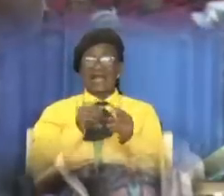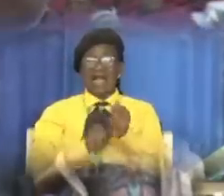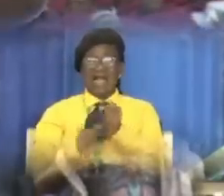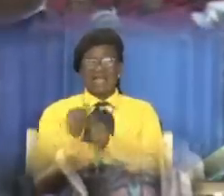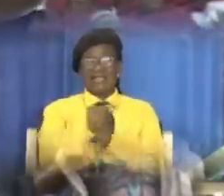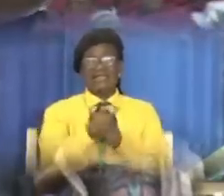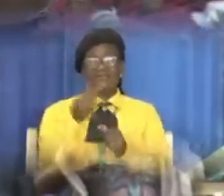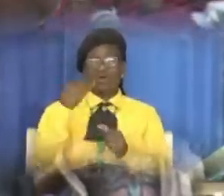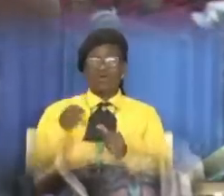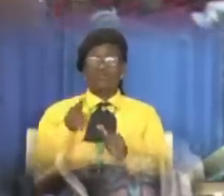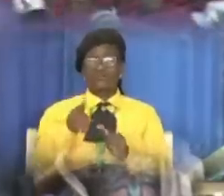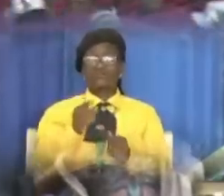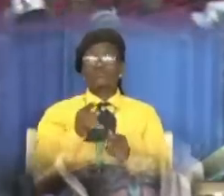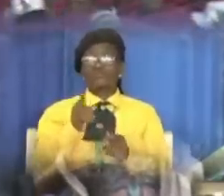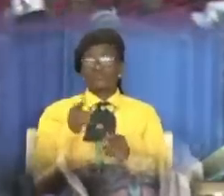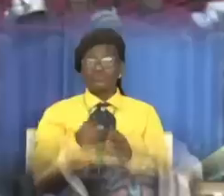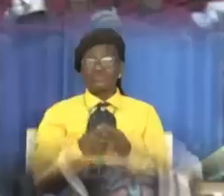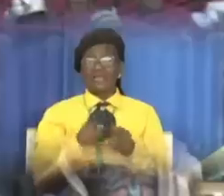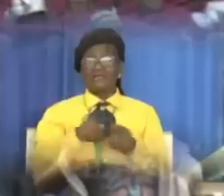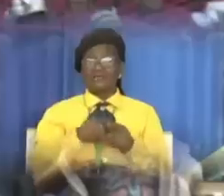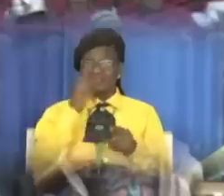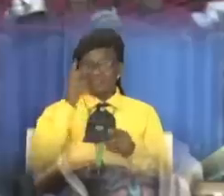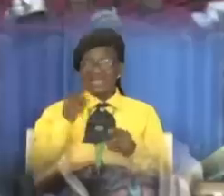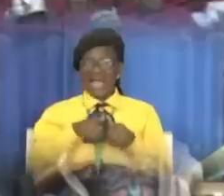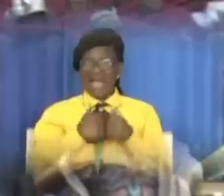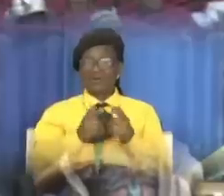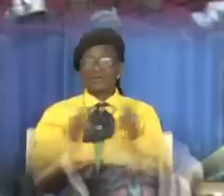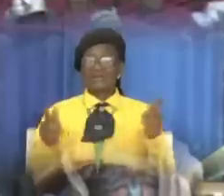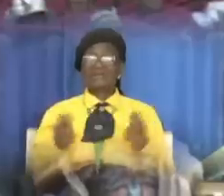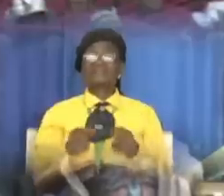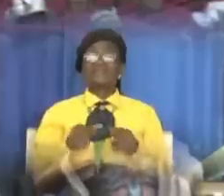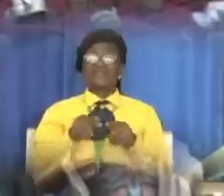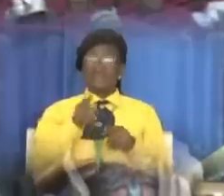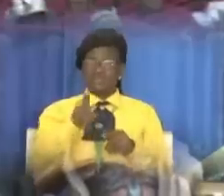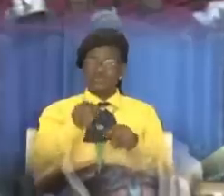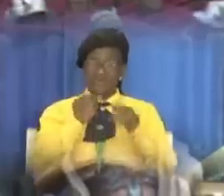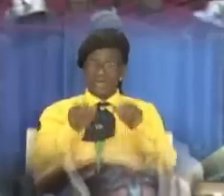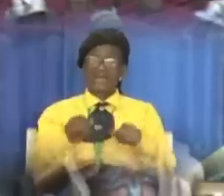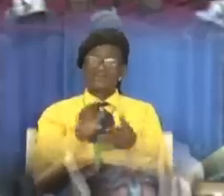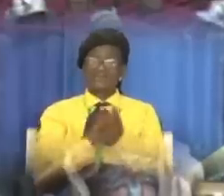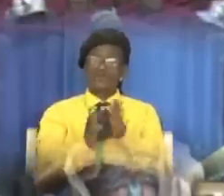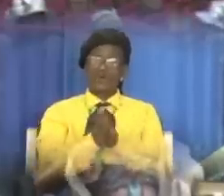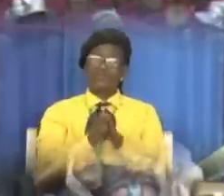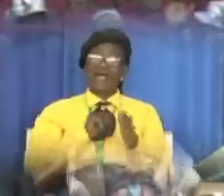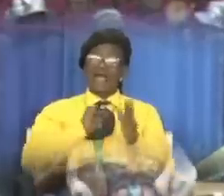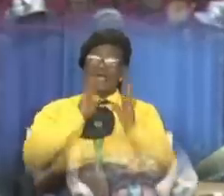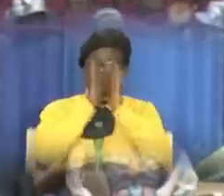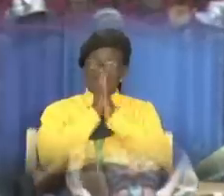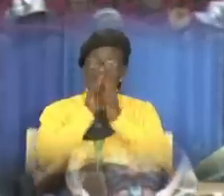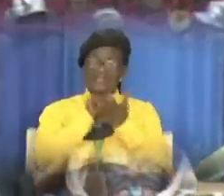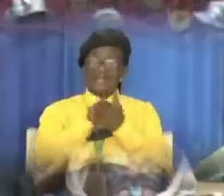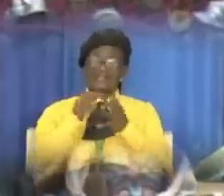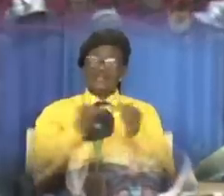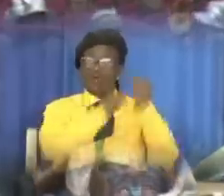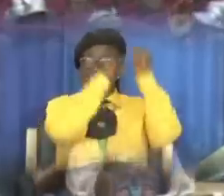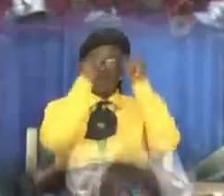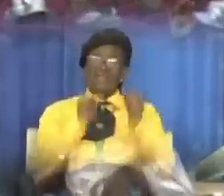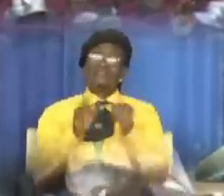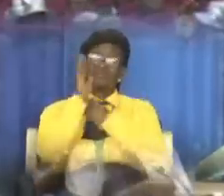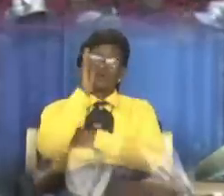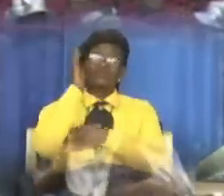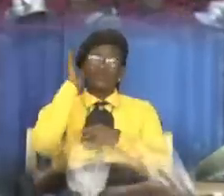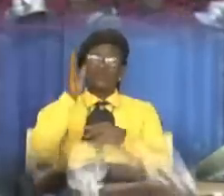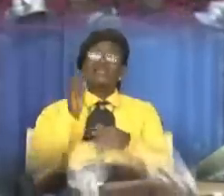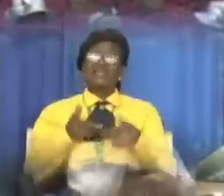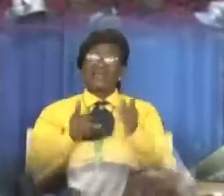see how great you can become. I pray that the Almighty God will let His light shine for